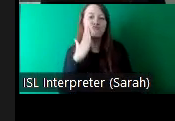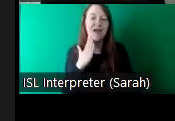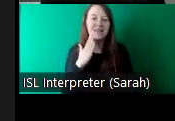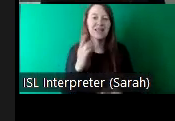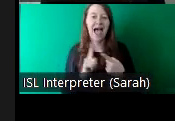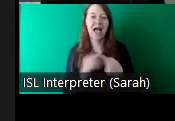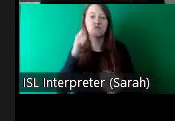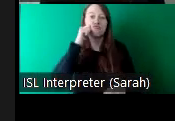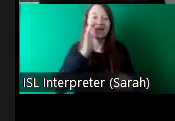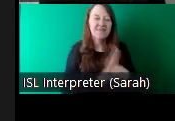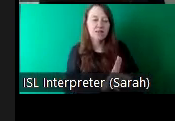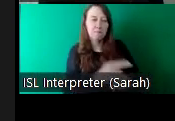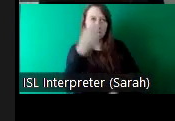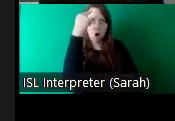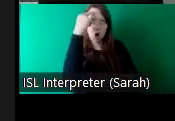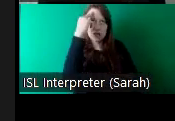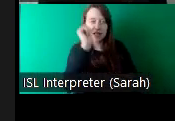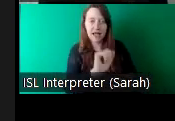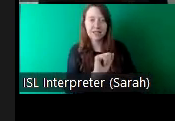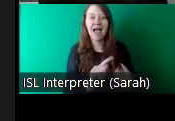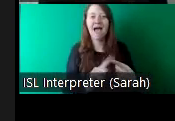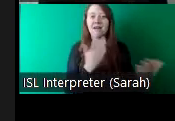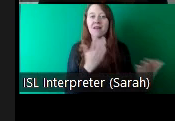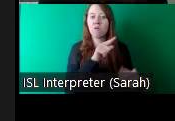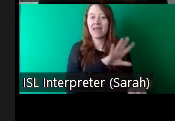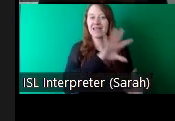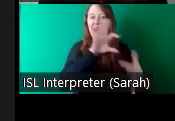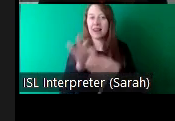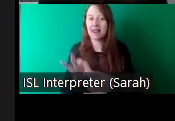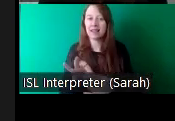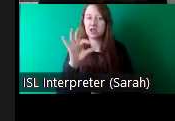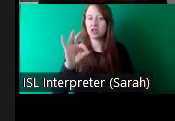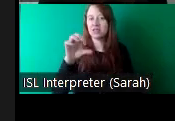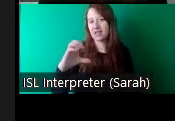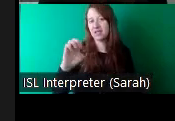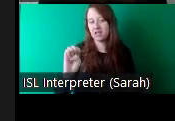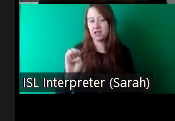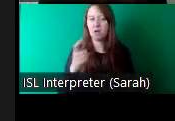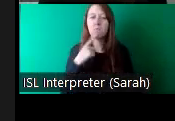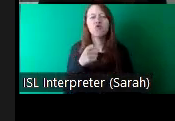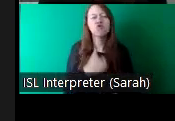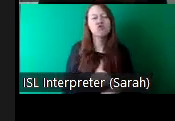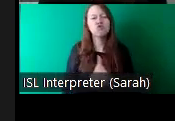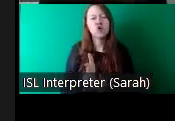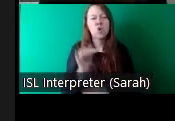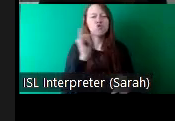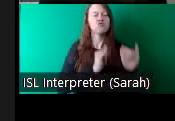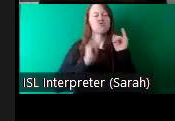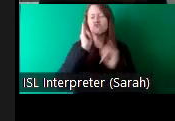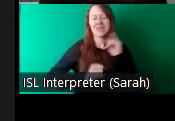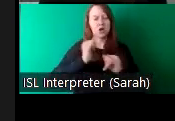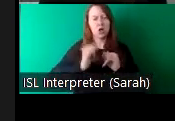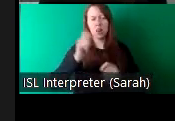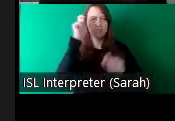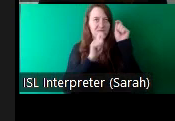of GCE as well. So part of how we would do that is obviously through, as I said, critical reflection and positionality, really looking at